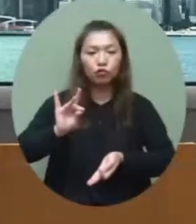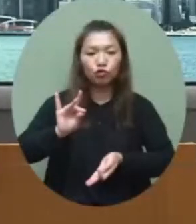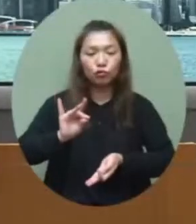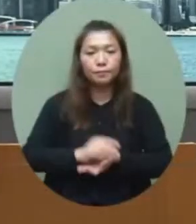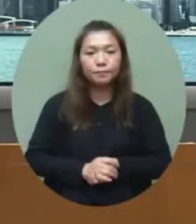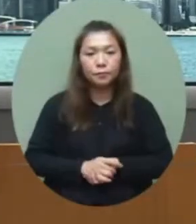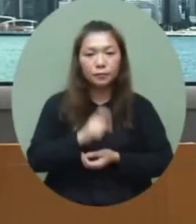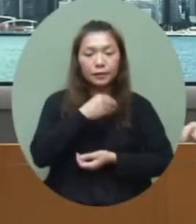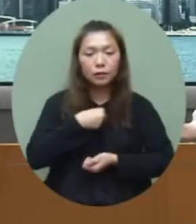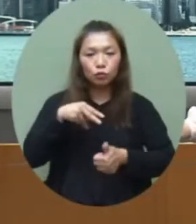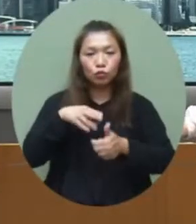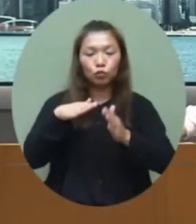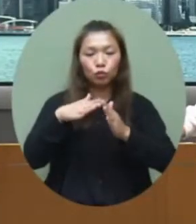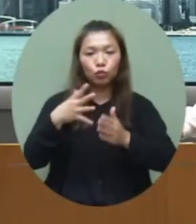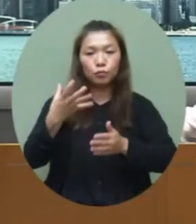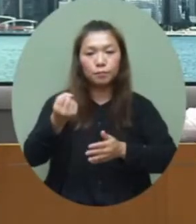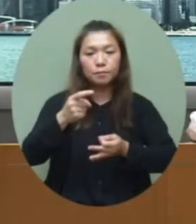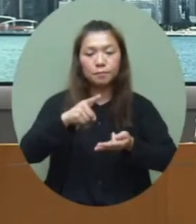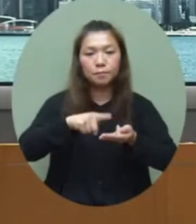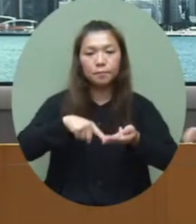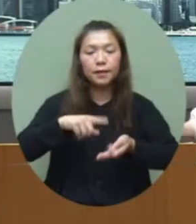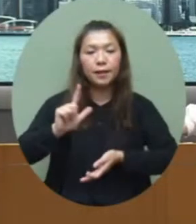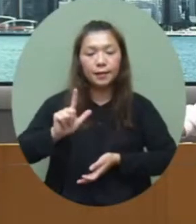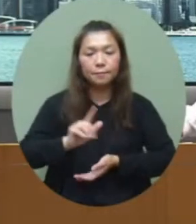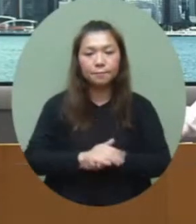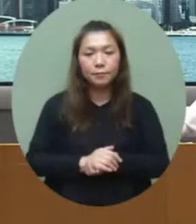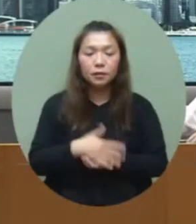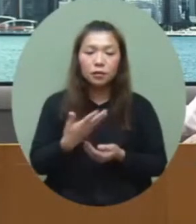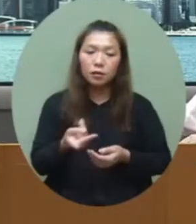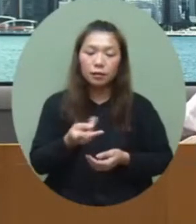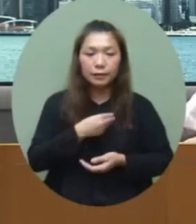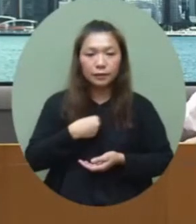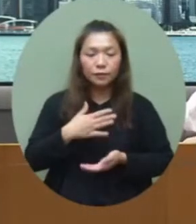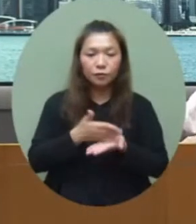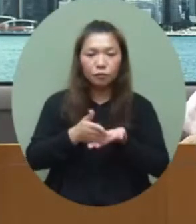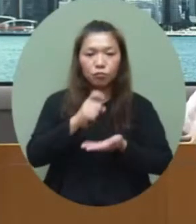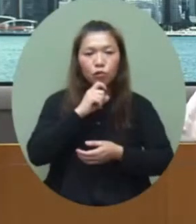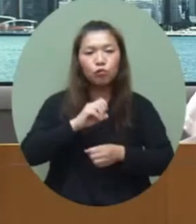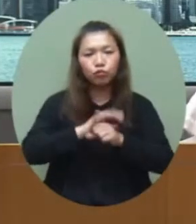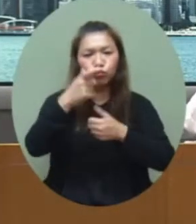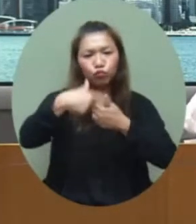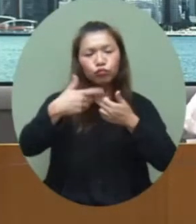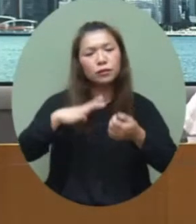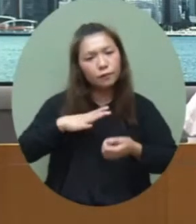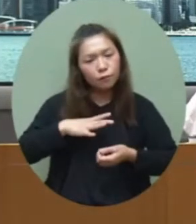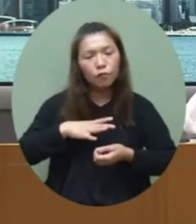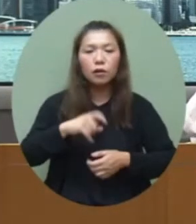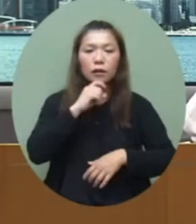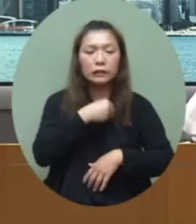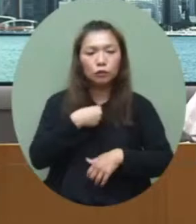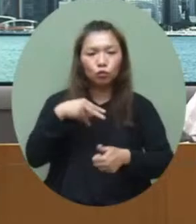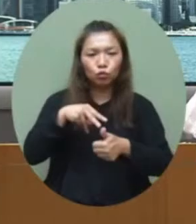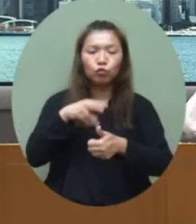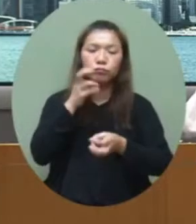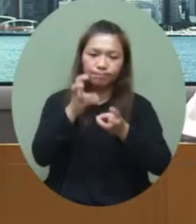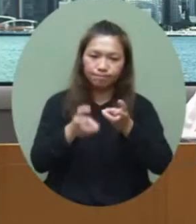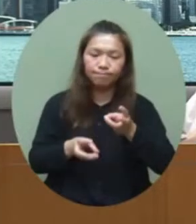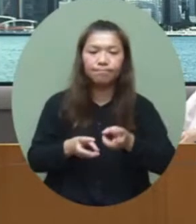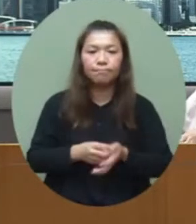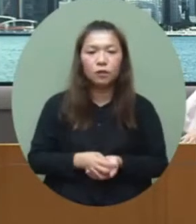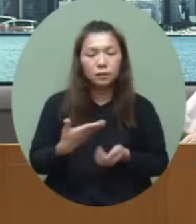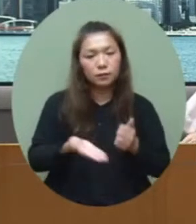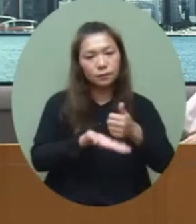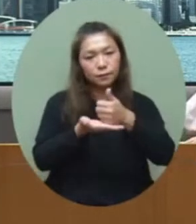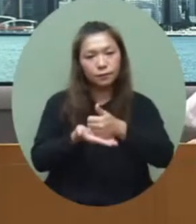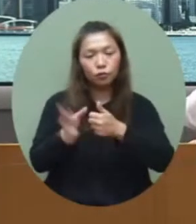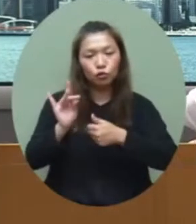Medical Disease Branch, Center for Health Protection, and Dr. Larry Lee, Chief Manager of Hospital Authority. The two doctors will give you an update on COVID